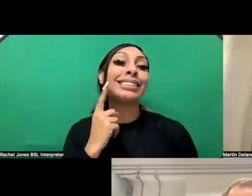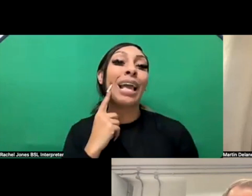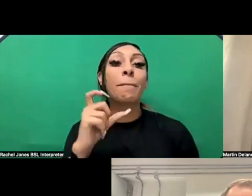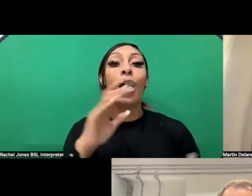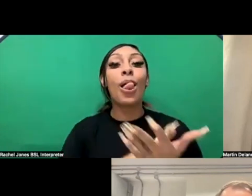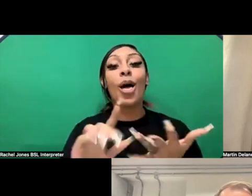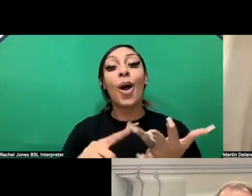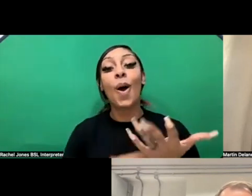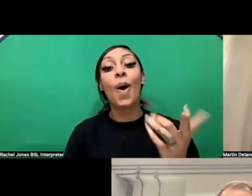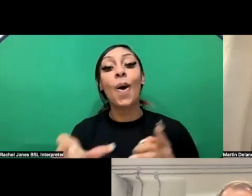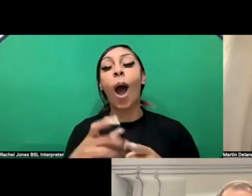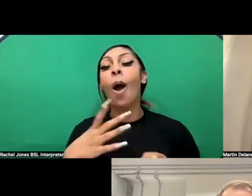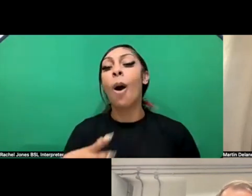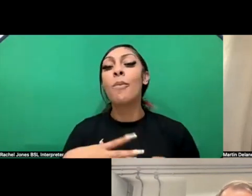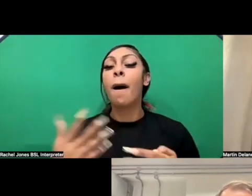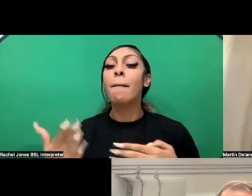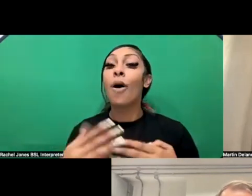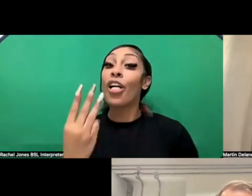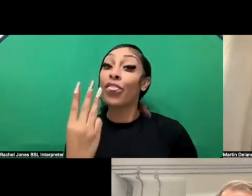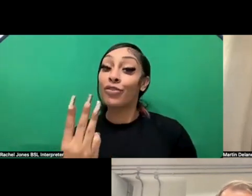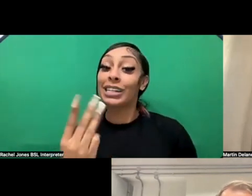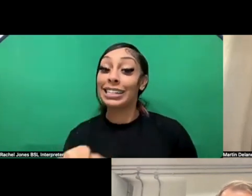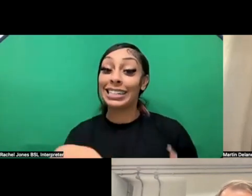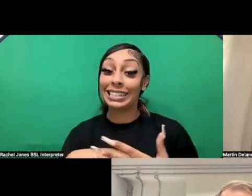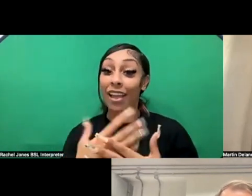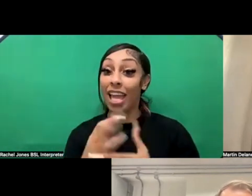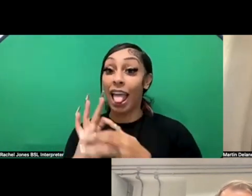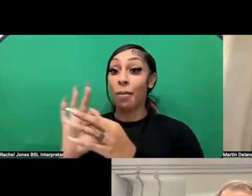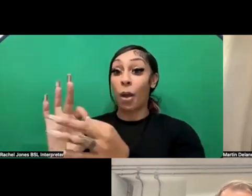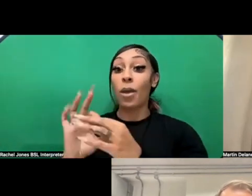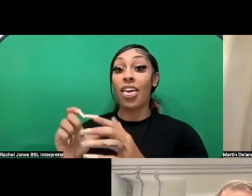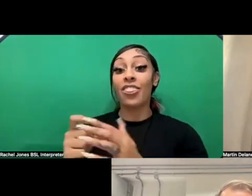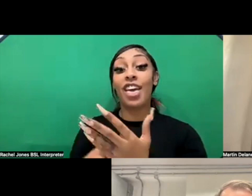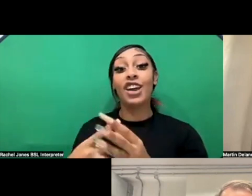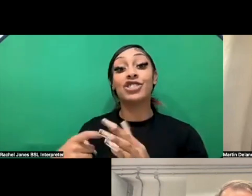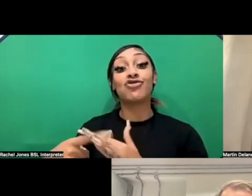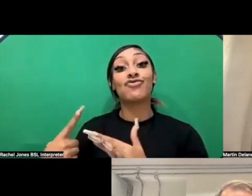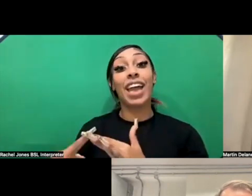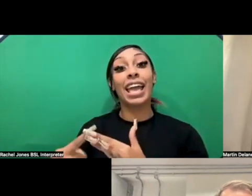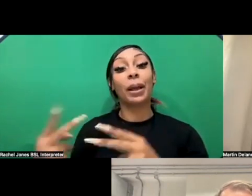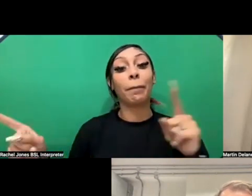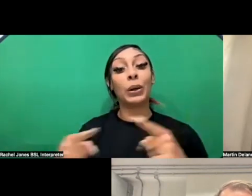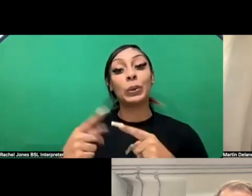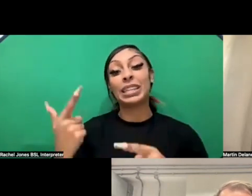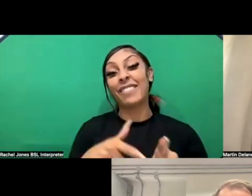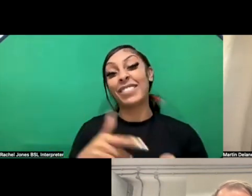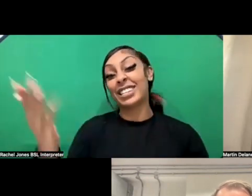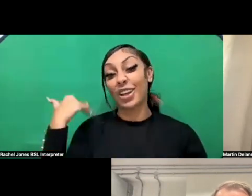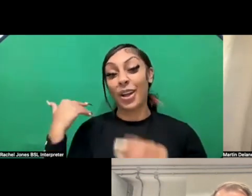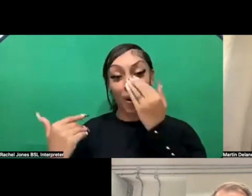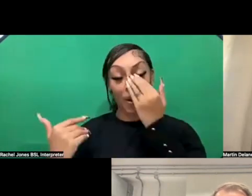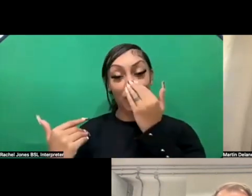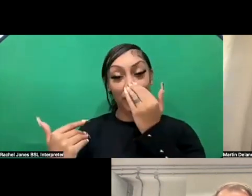3 chords. So the Telecaster was developed with Drake Music about 7 years ago. Okay. My question